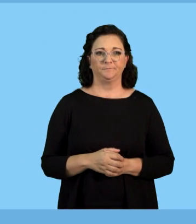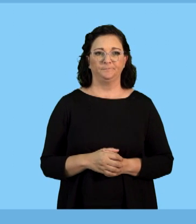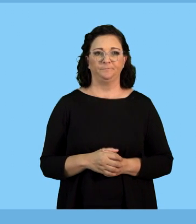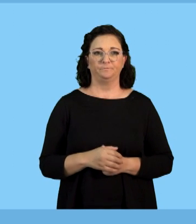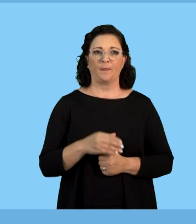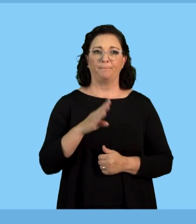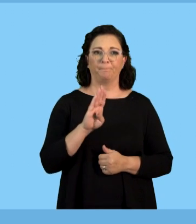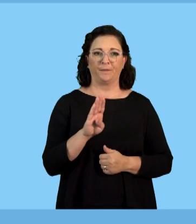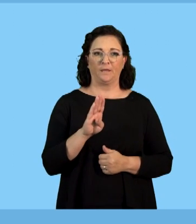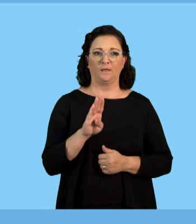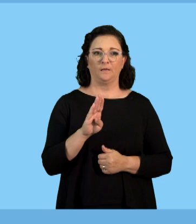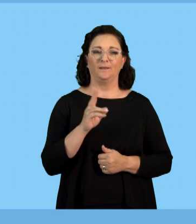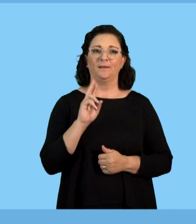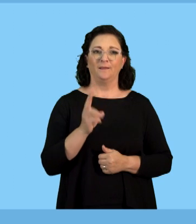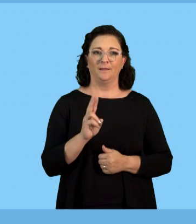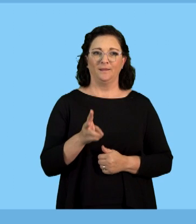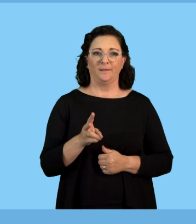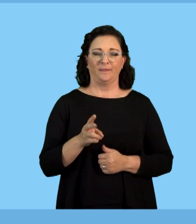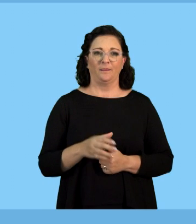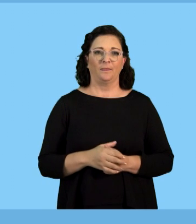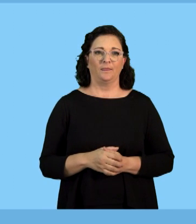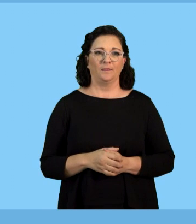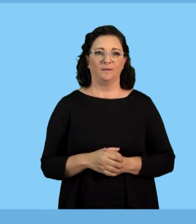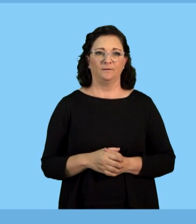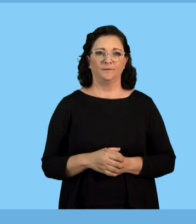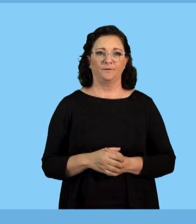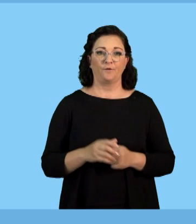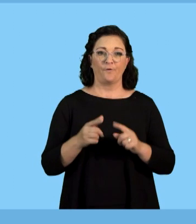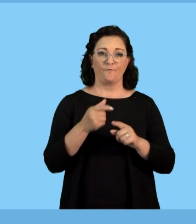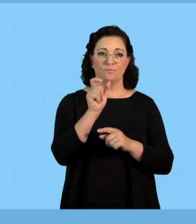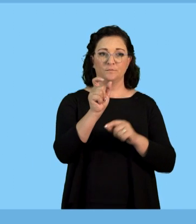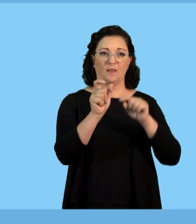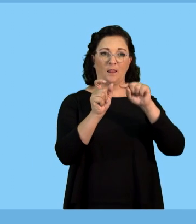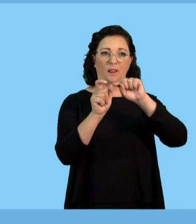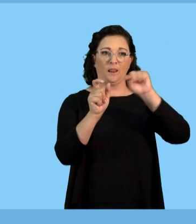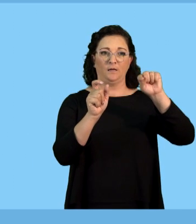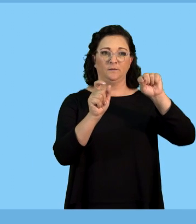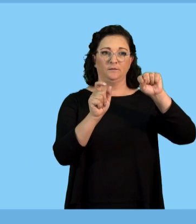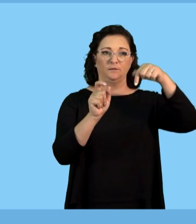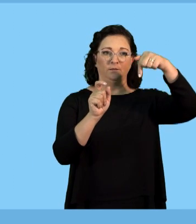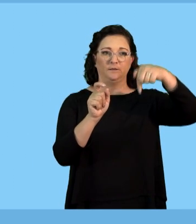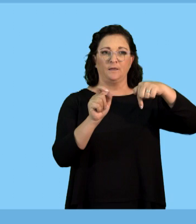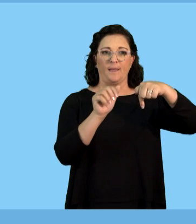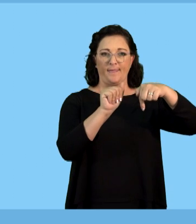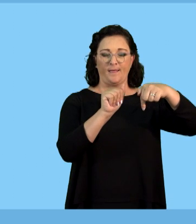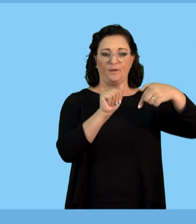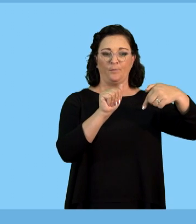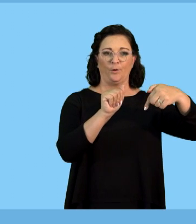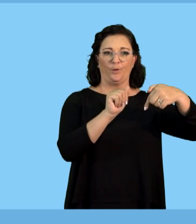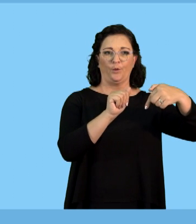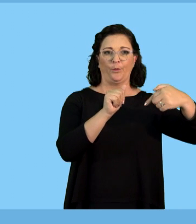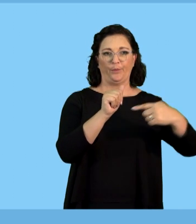A is in series. And then B, again, from the cell, passing through the